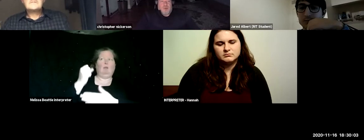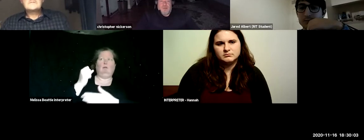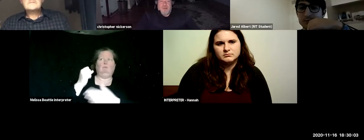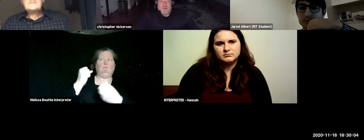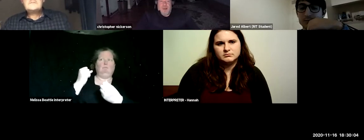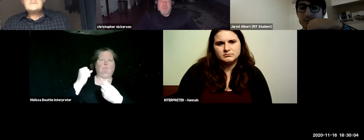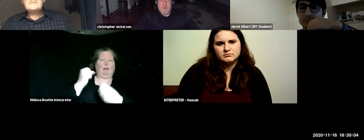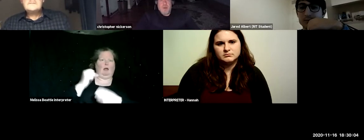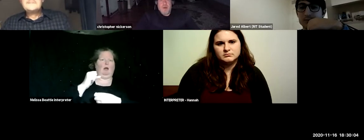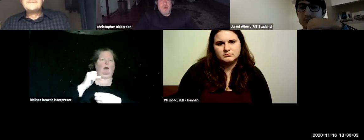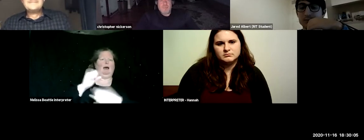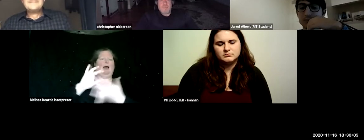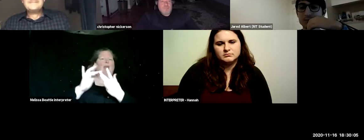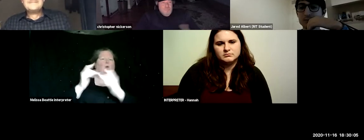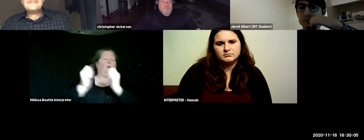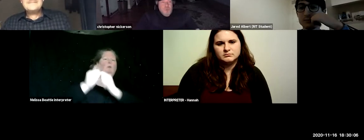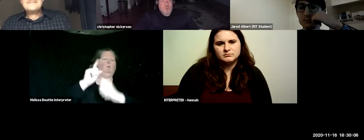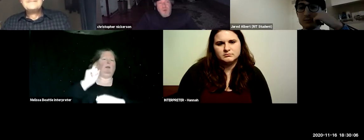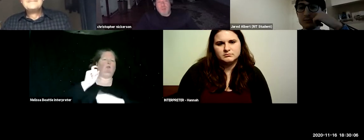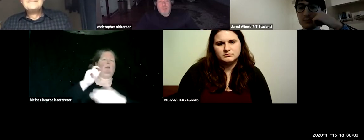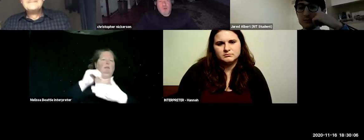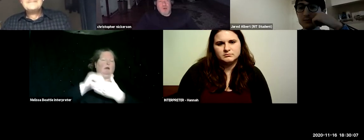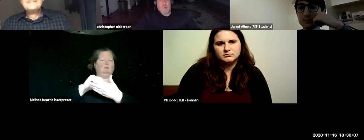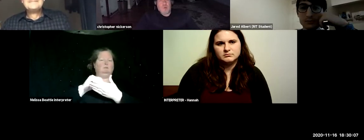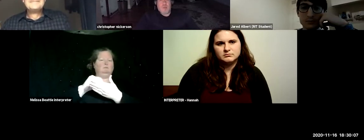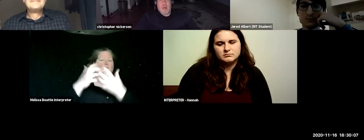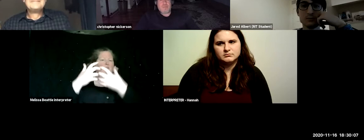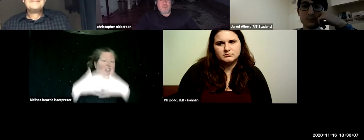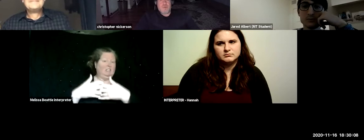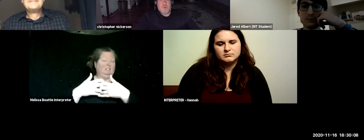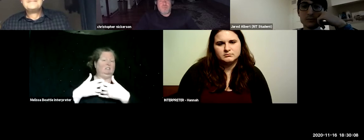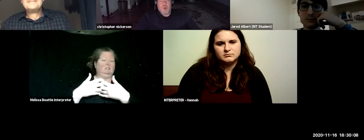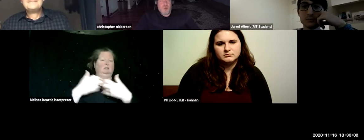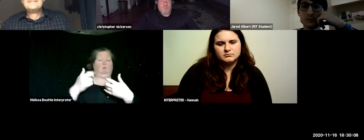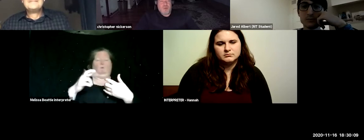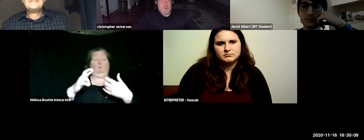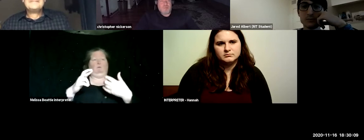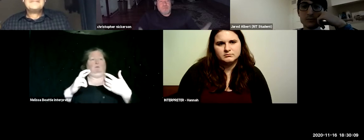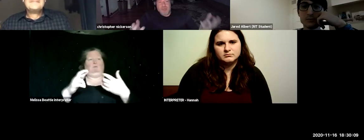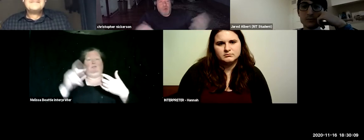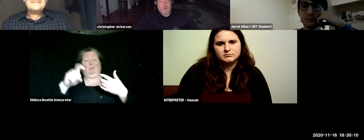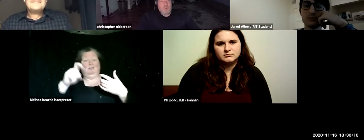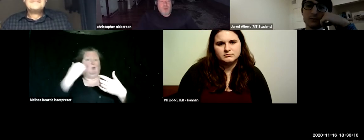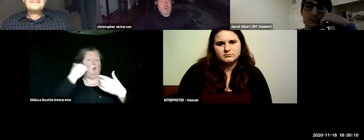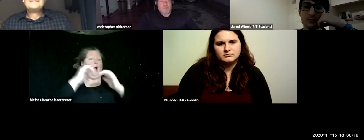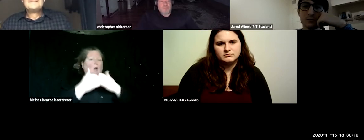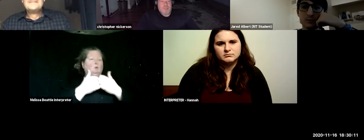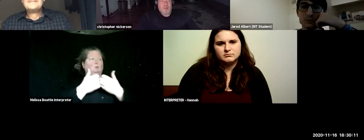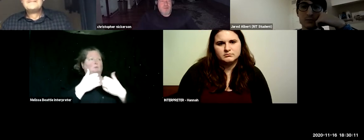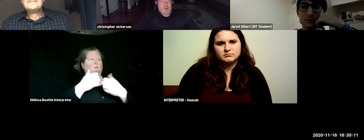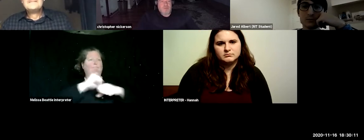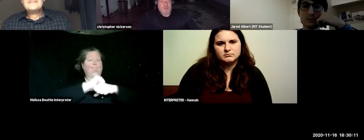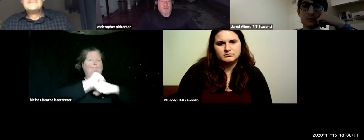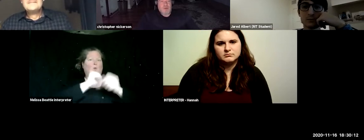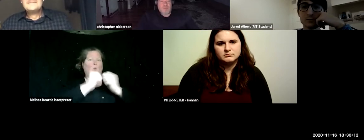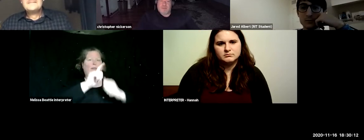you're going to treat it like your lab, you should probably know how to work in a lab so you don't blow up, you know, an oil well and kill